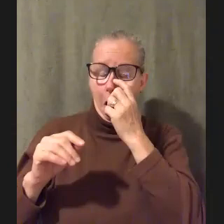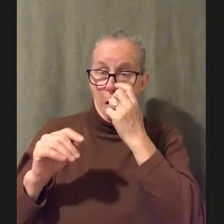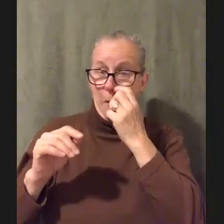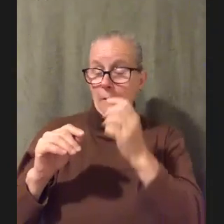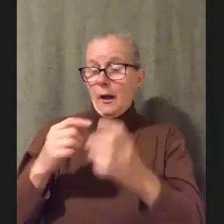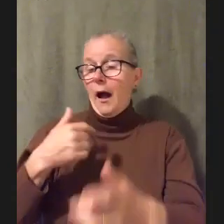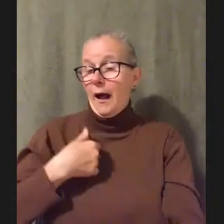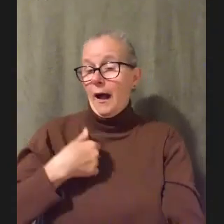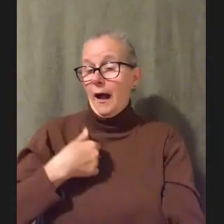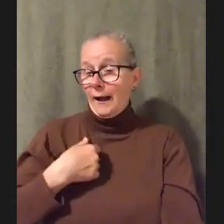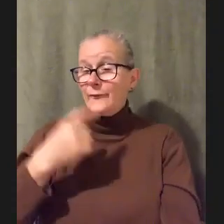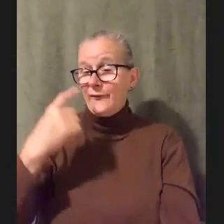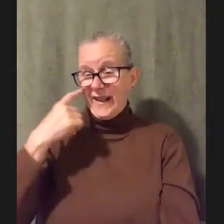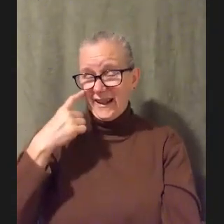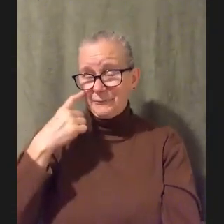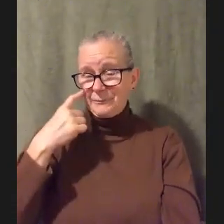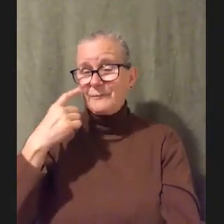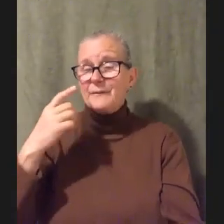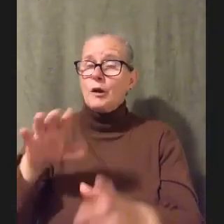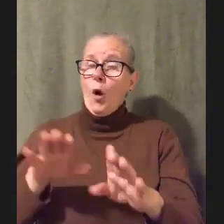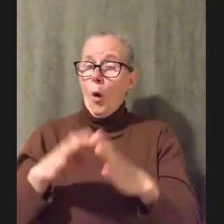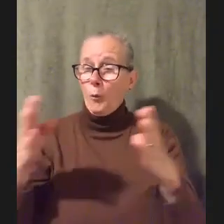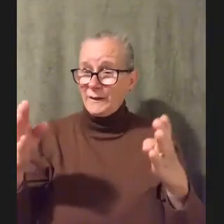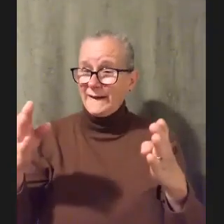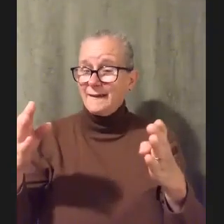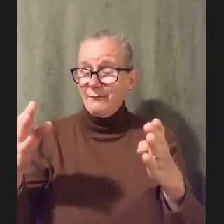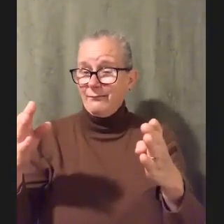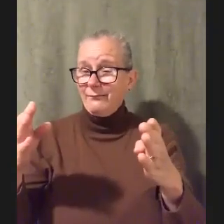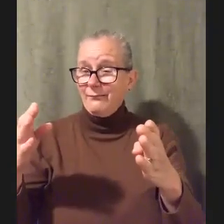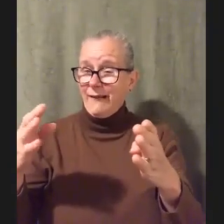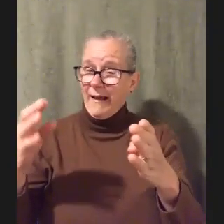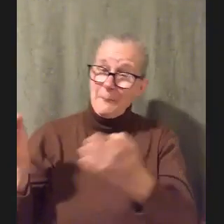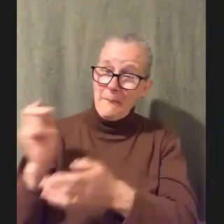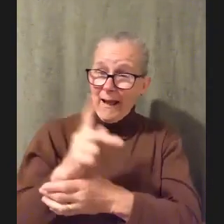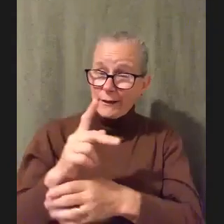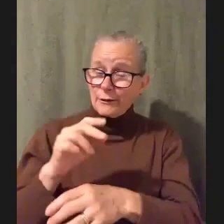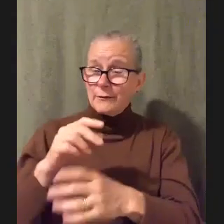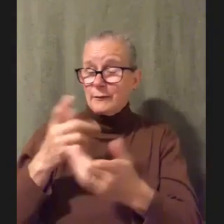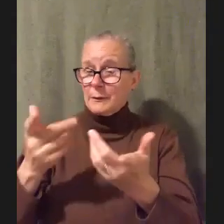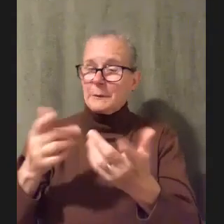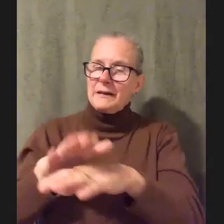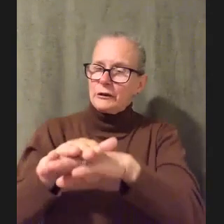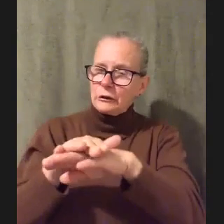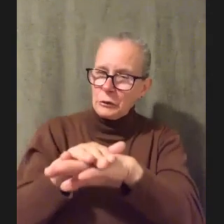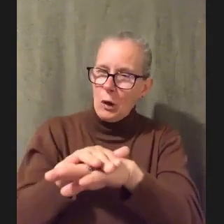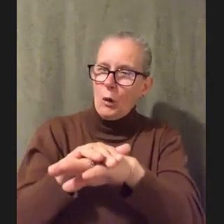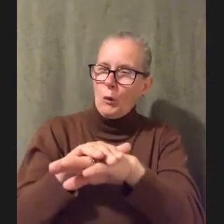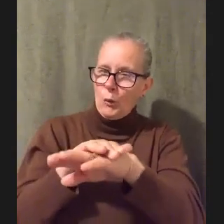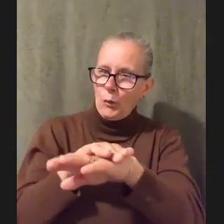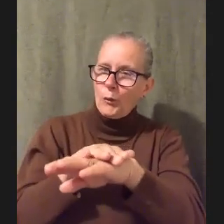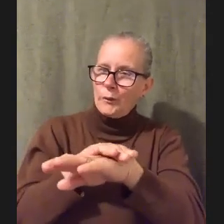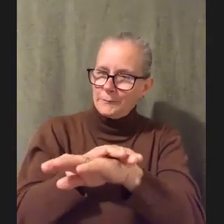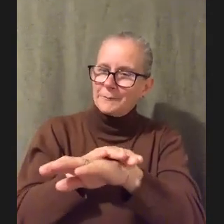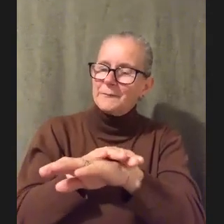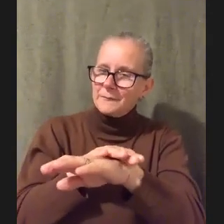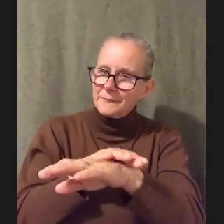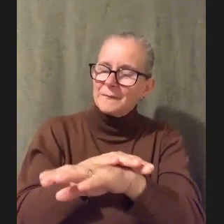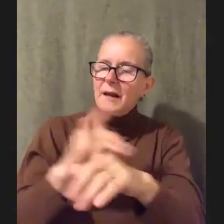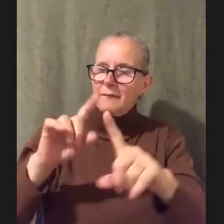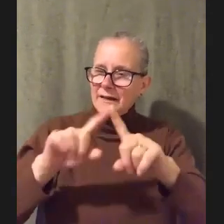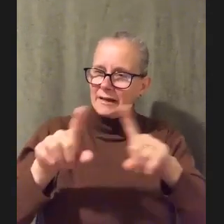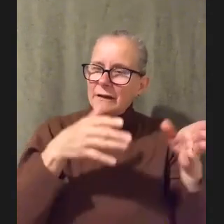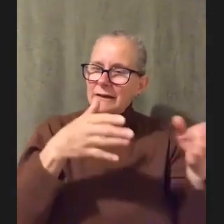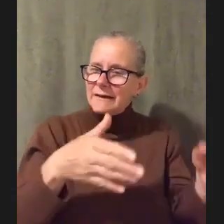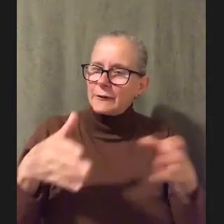I think that reopening is going to look like a slow reopening of different sectors. We've seen a little